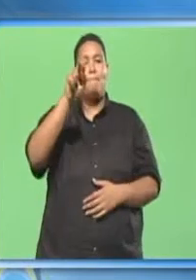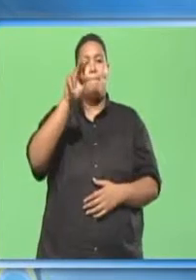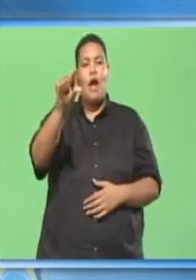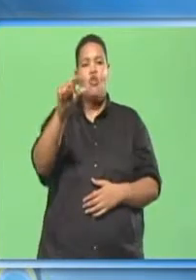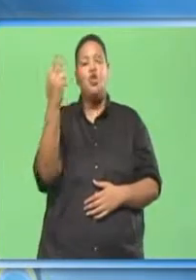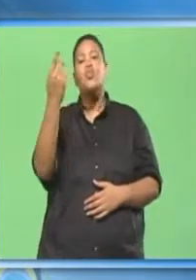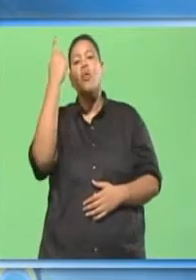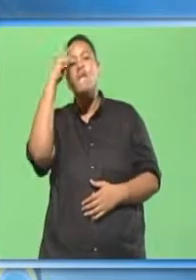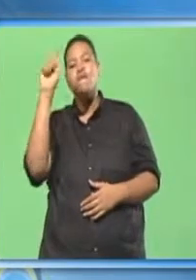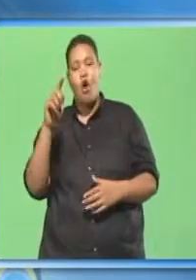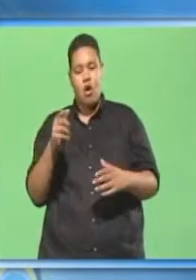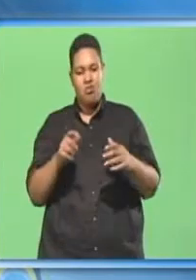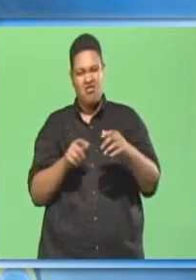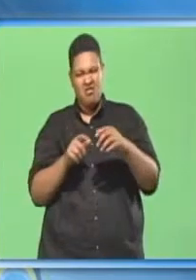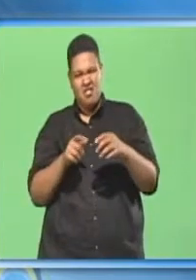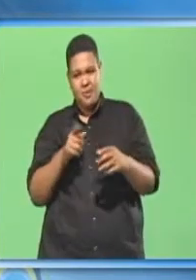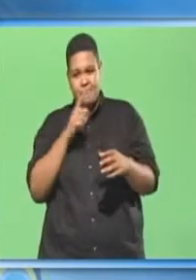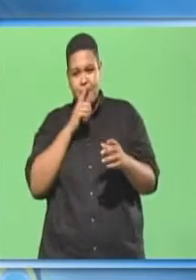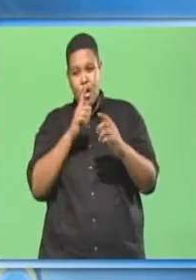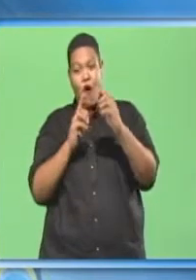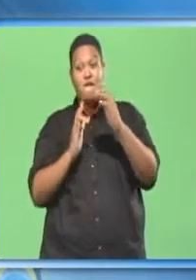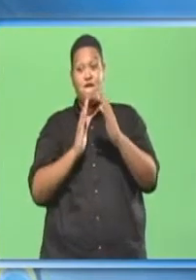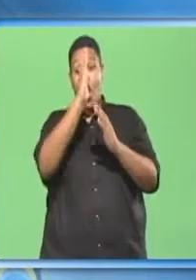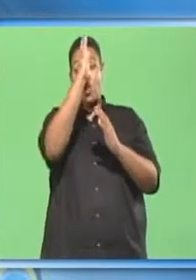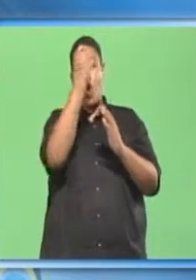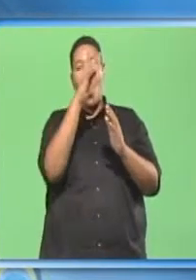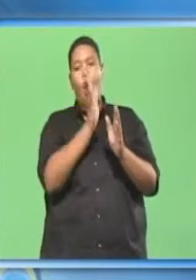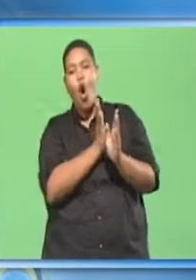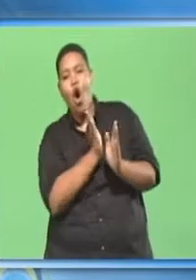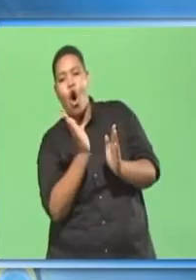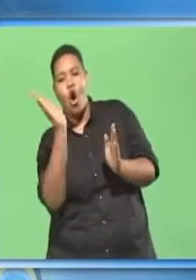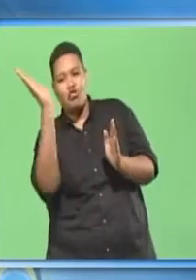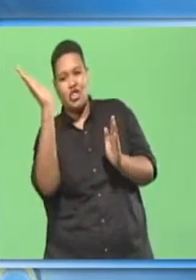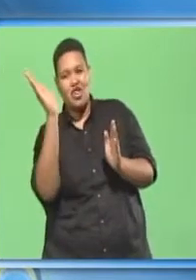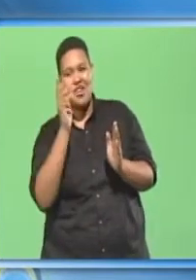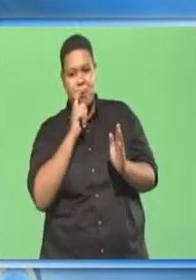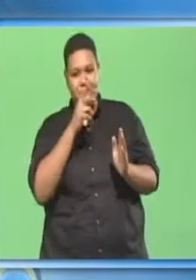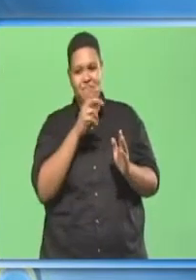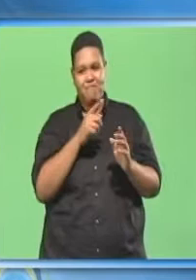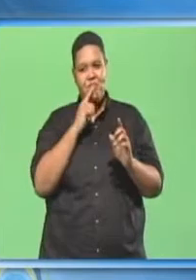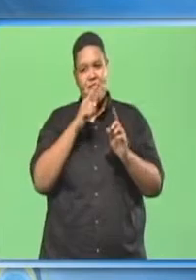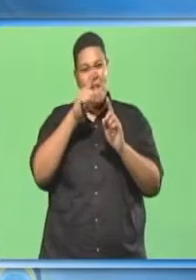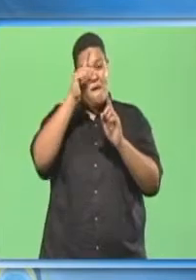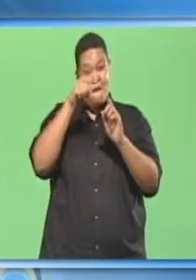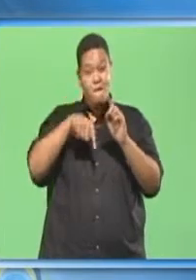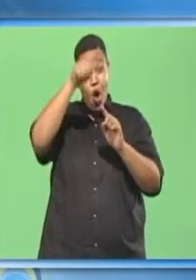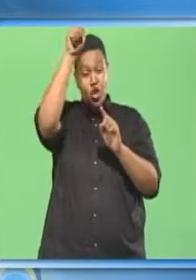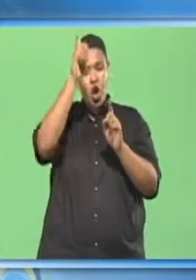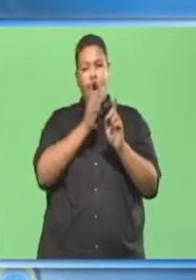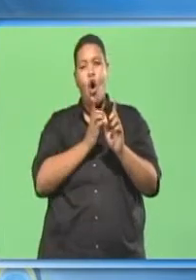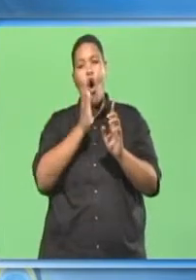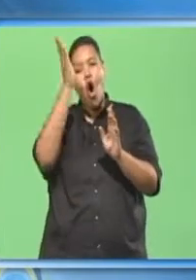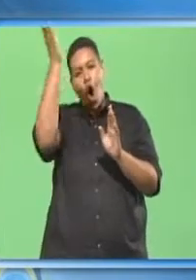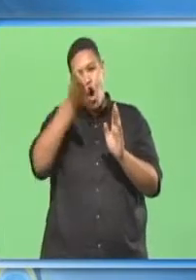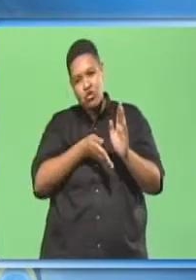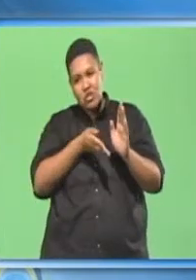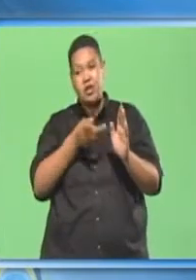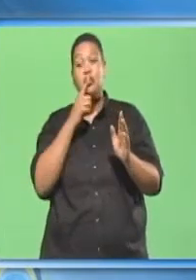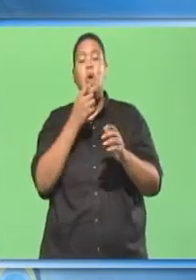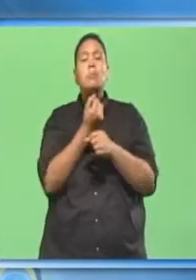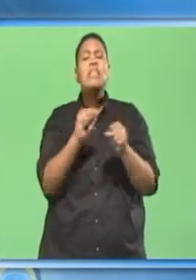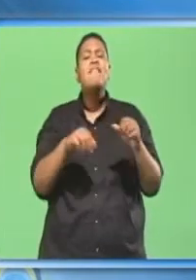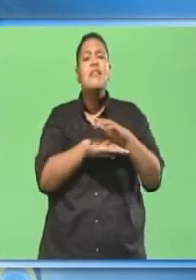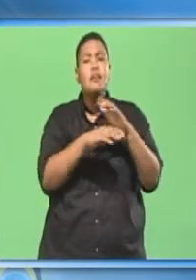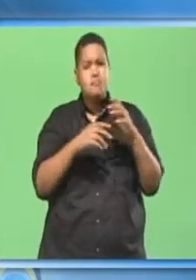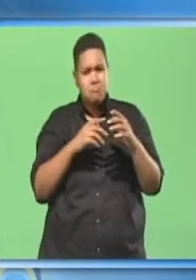for horizontal paring and vertical paring. A wooden mallet should be used to strike the chisel. Some basic safety precautions